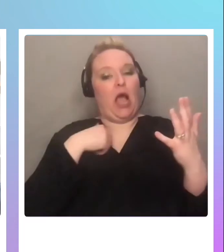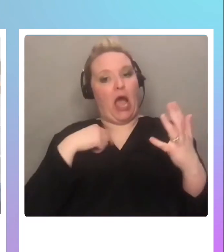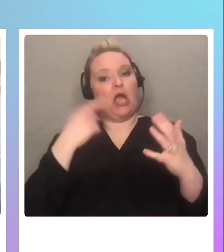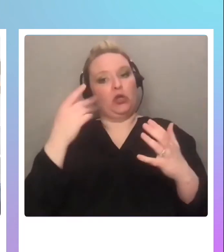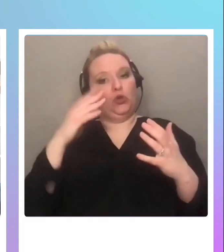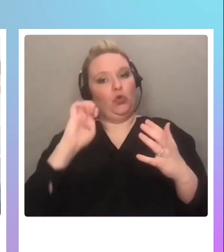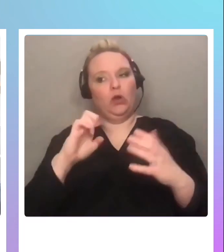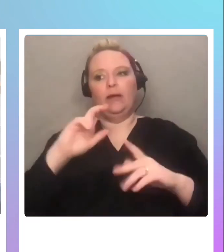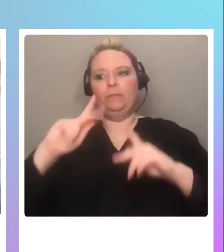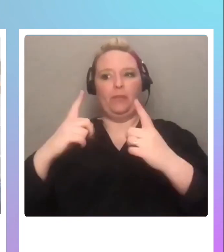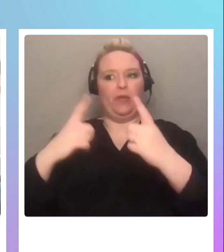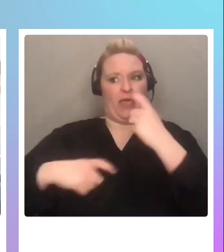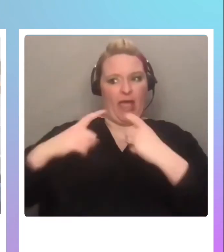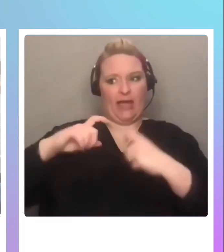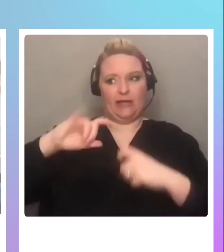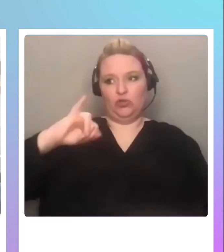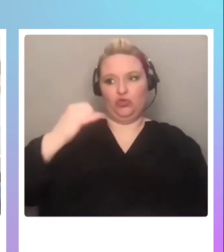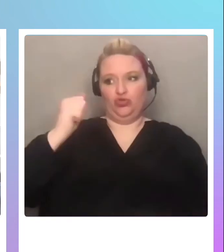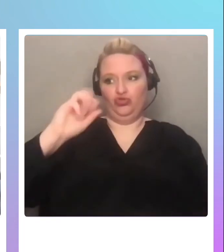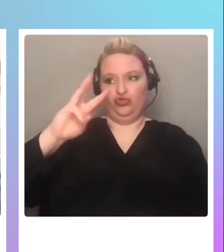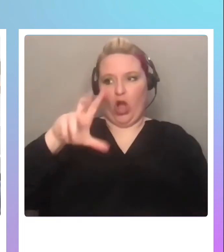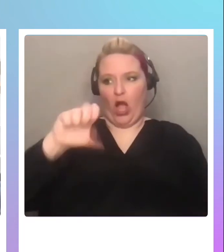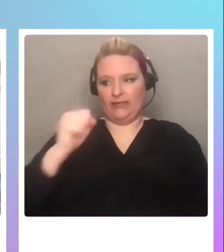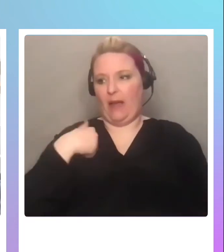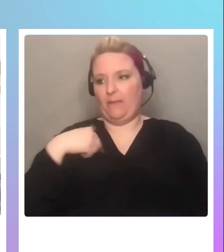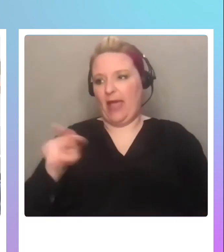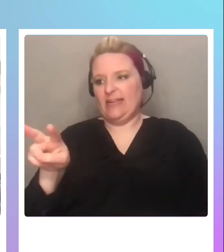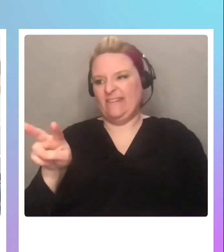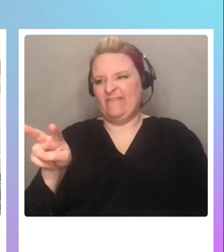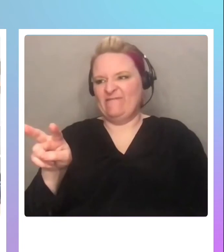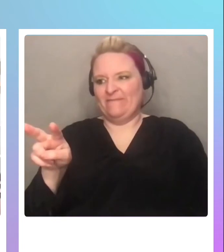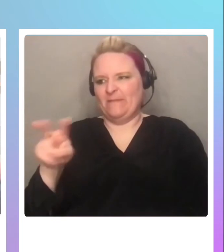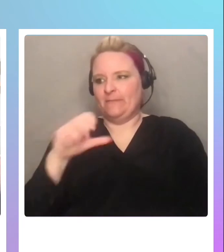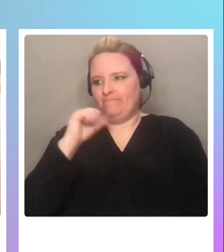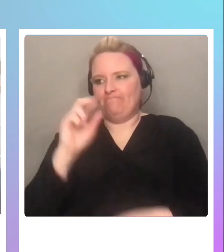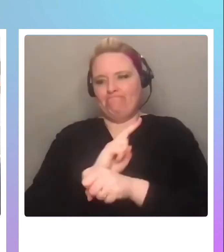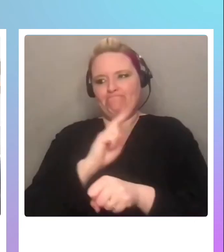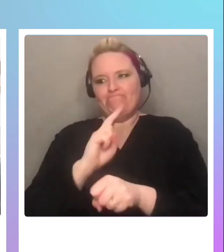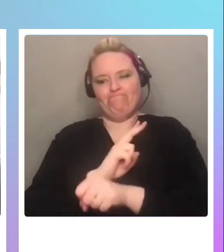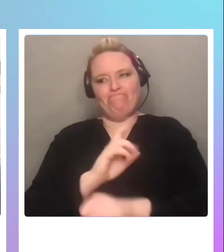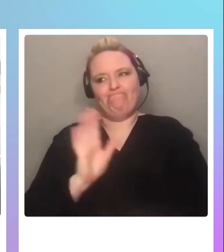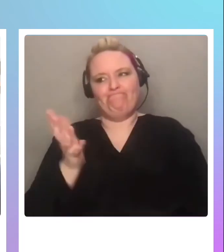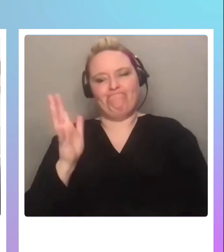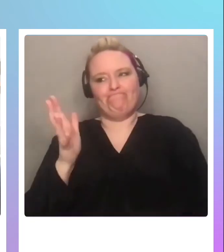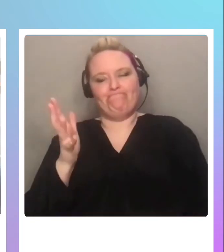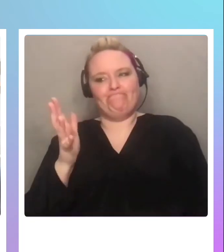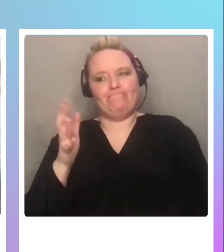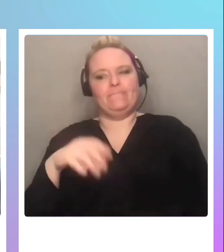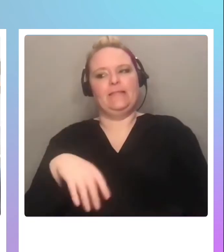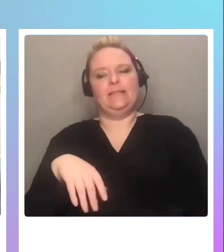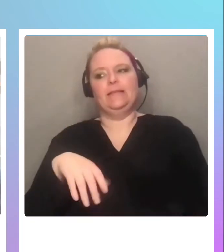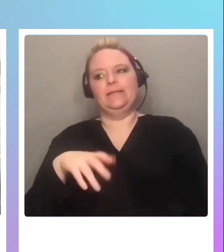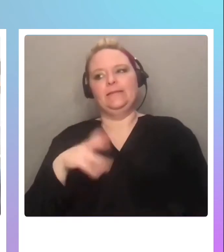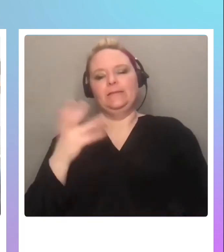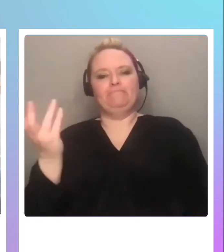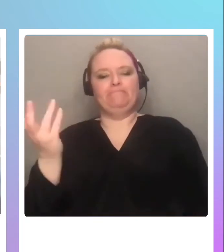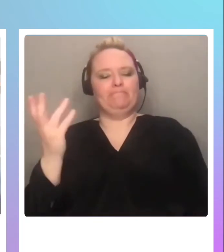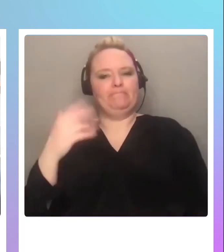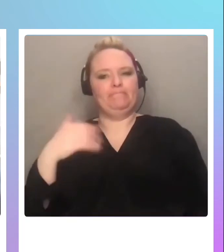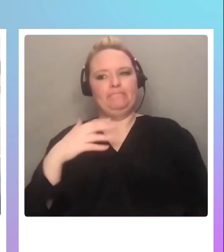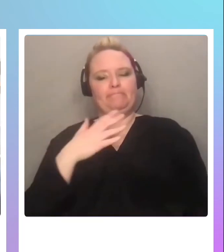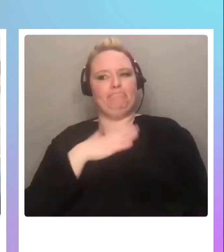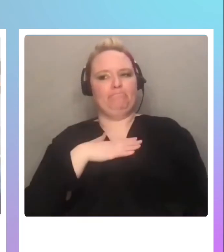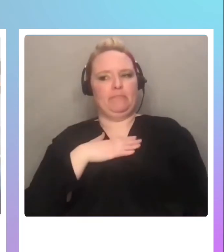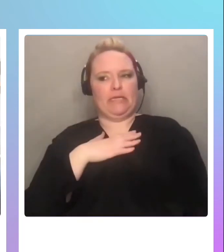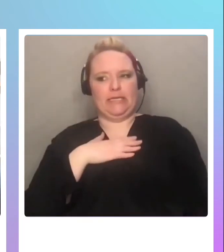about JAWS, I don't use JAWS that much when it comes to my